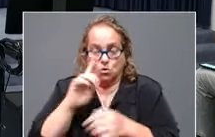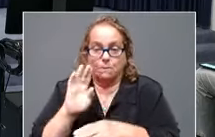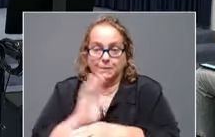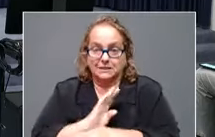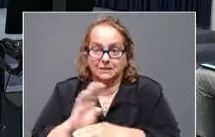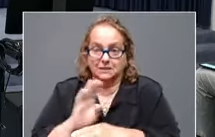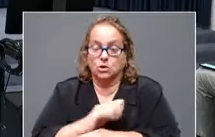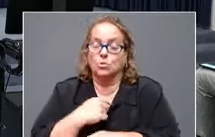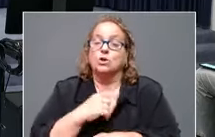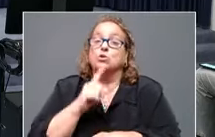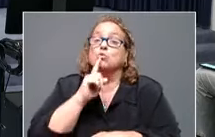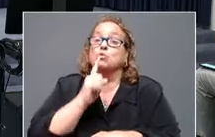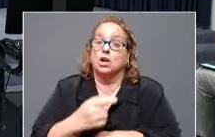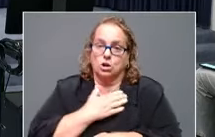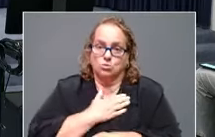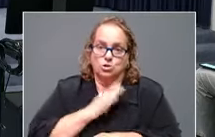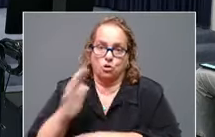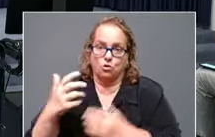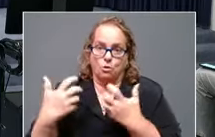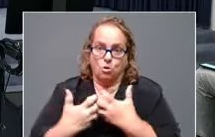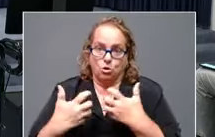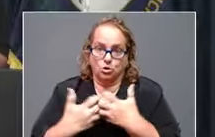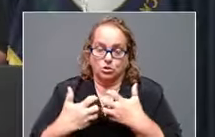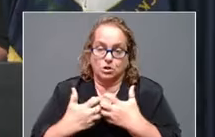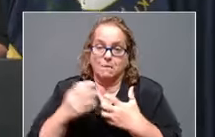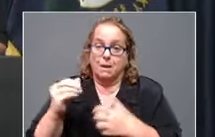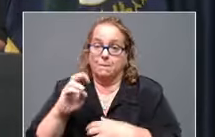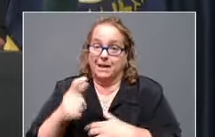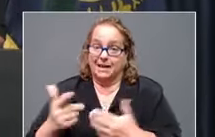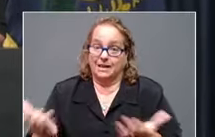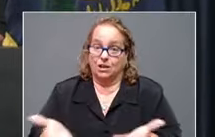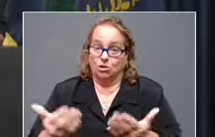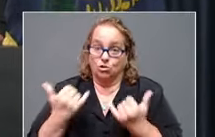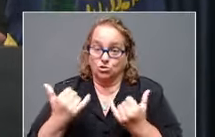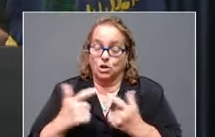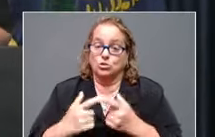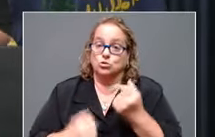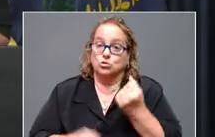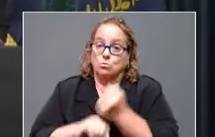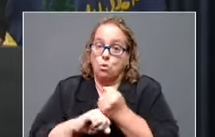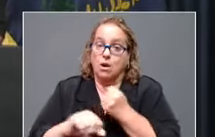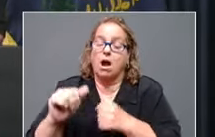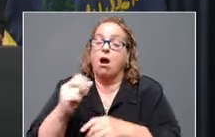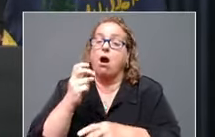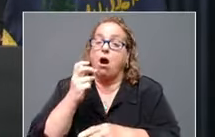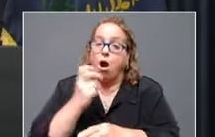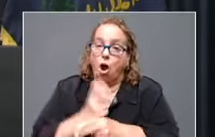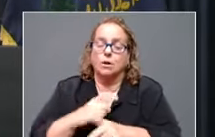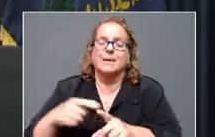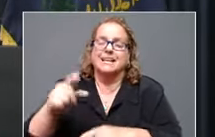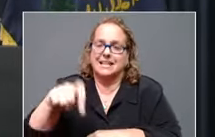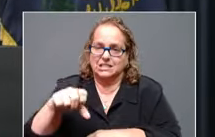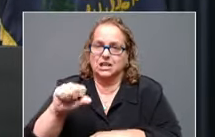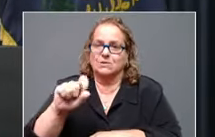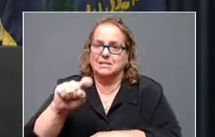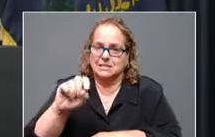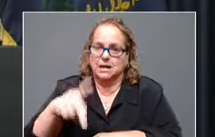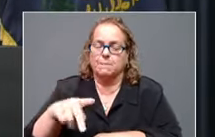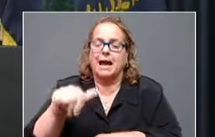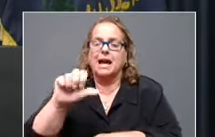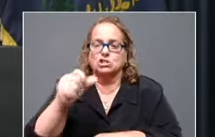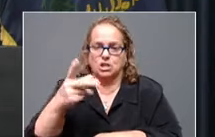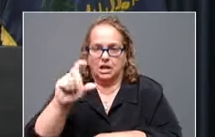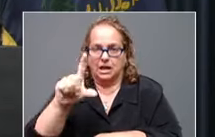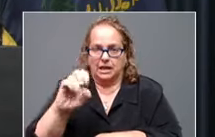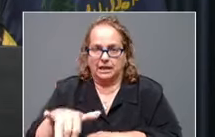Thank you, Governor. On behalf of the Kentucky Chamber and the job creators of Kentucky, we just want to say thank you for inviting us today. And we do stand in strong